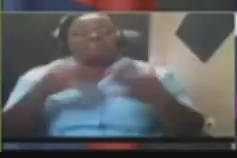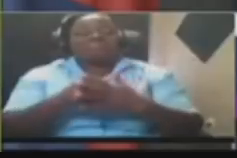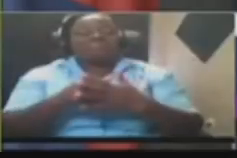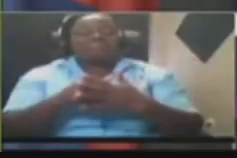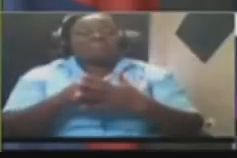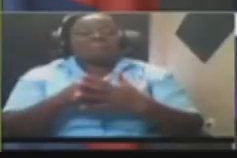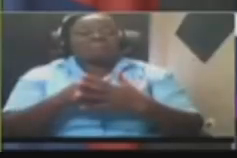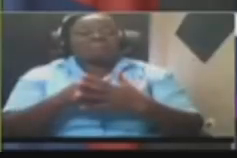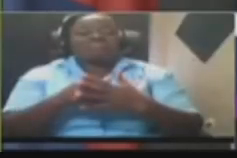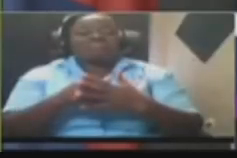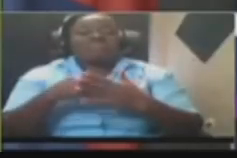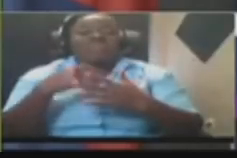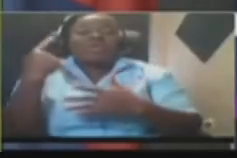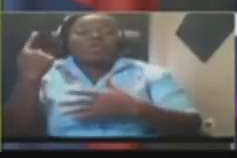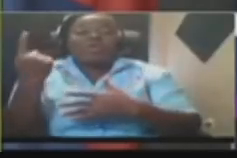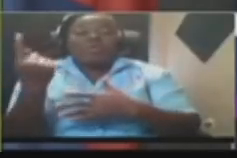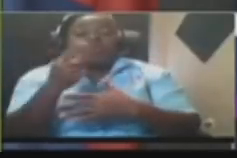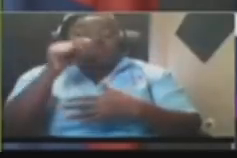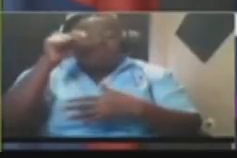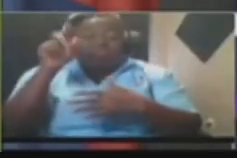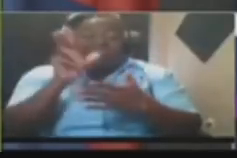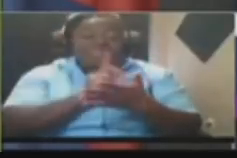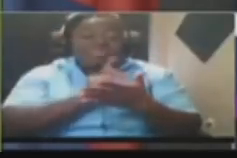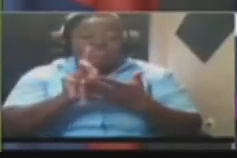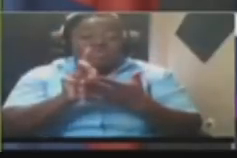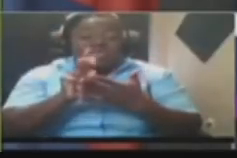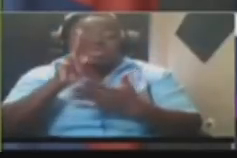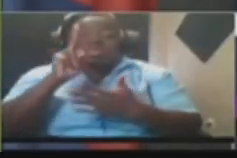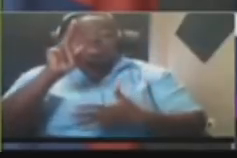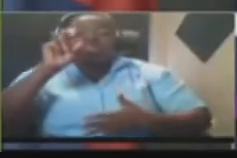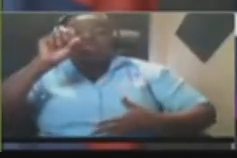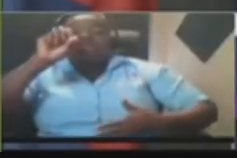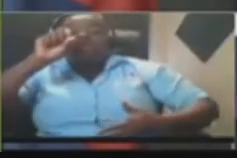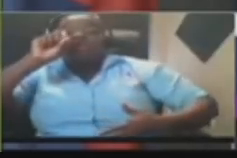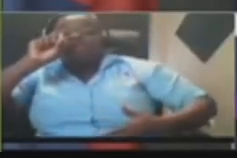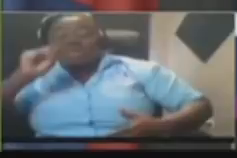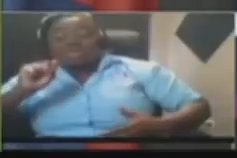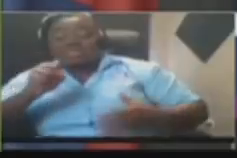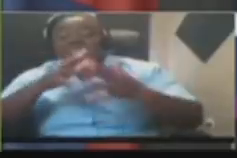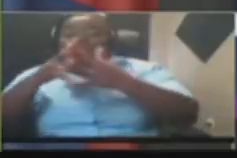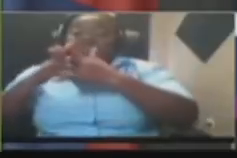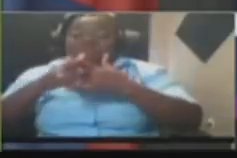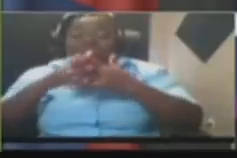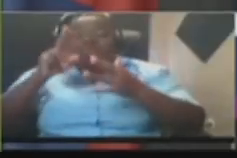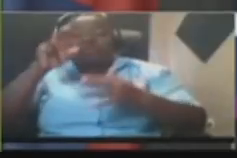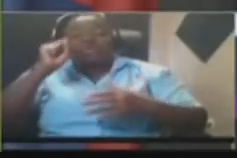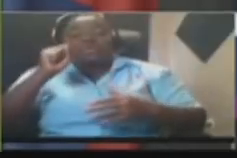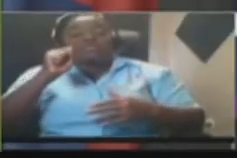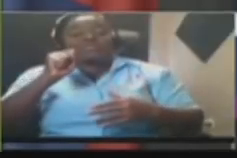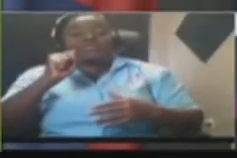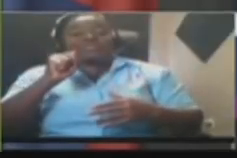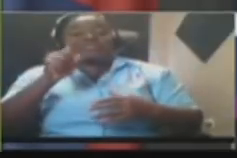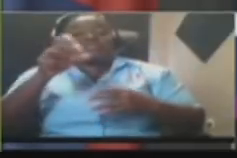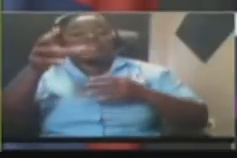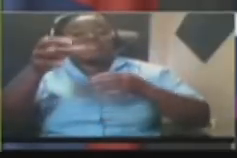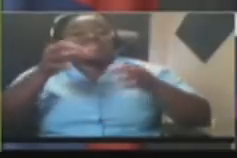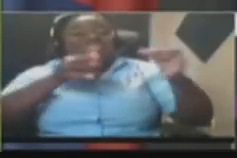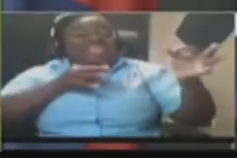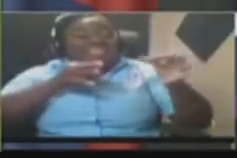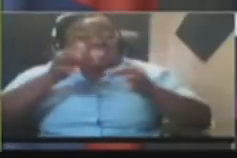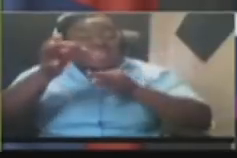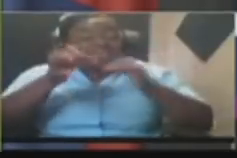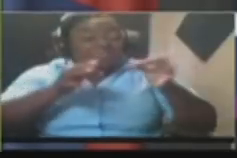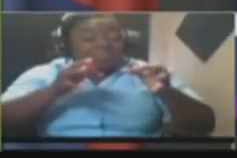week, the United States Surgeon General has described misinformation